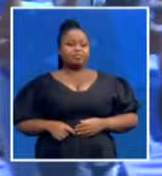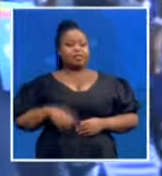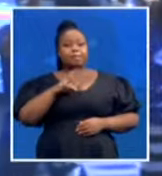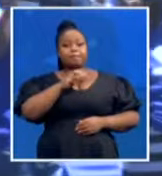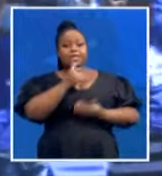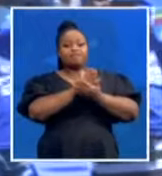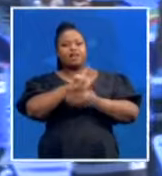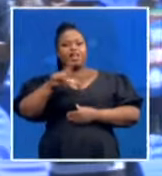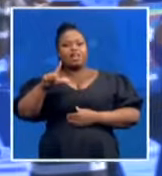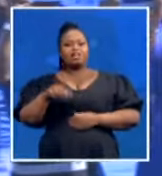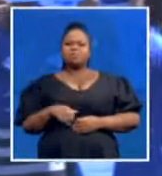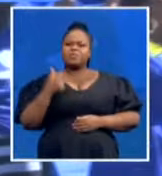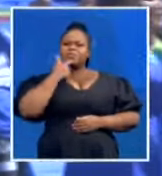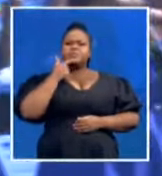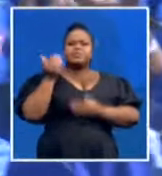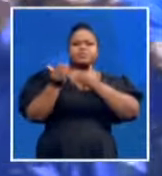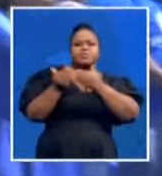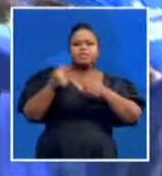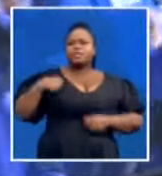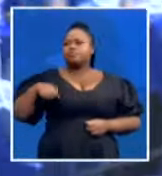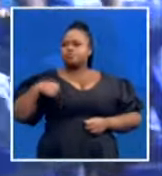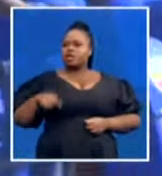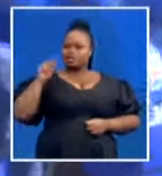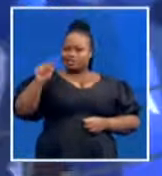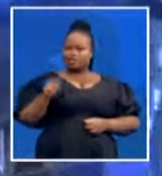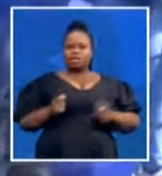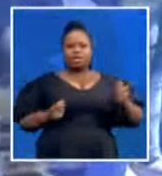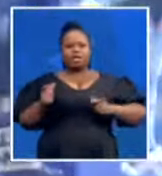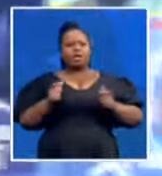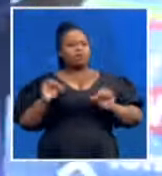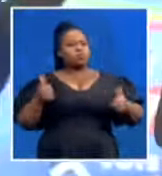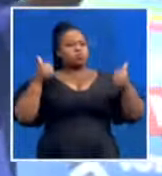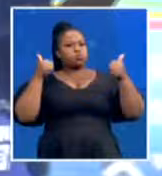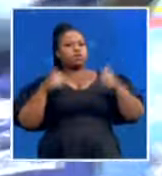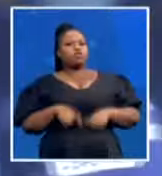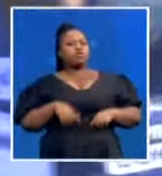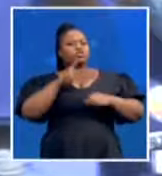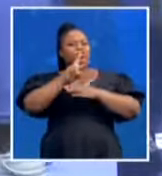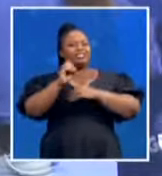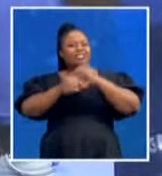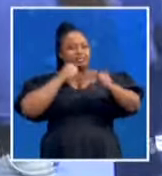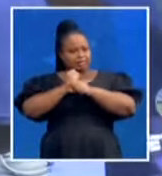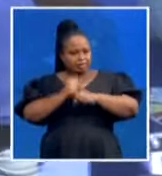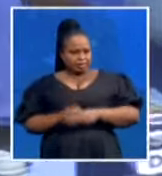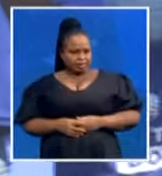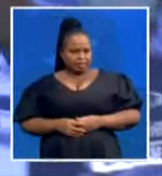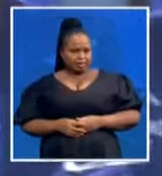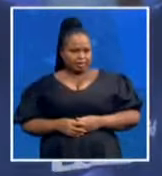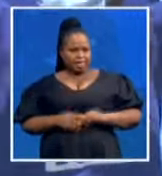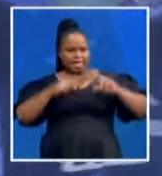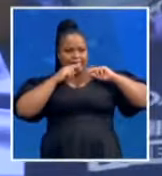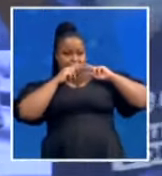a municipality that has been governed well for the past 20 years. It has changed the